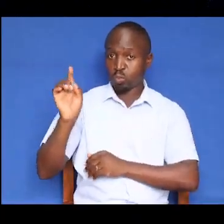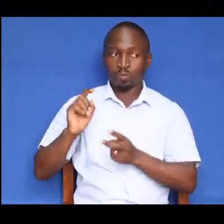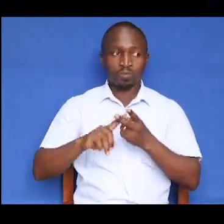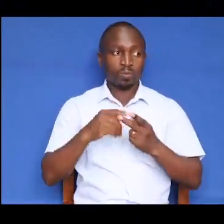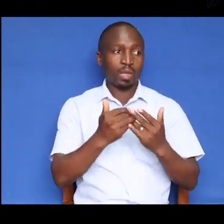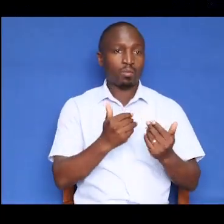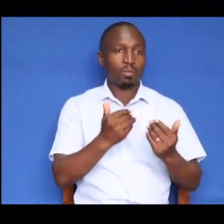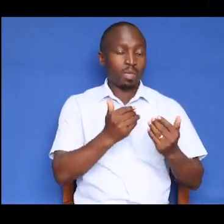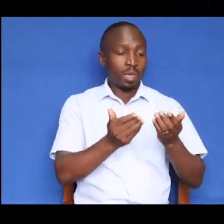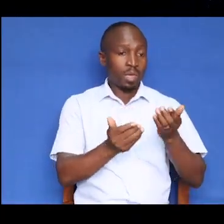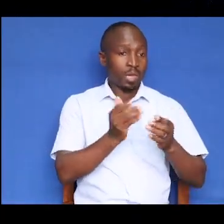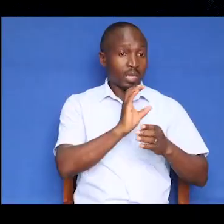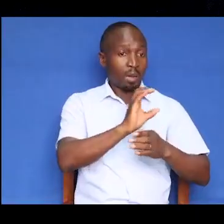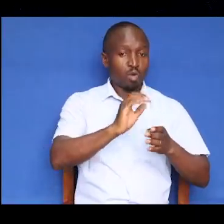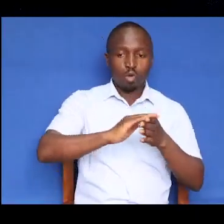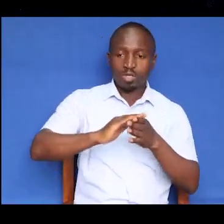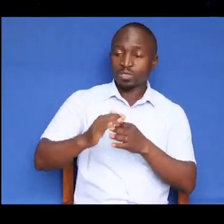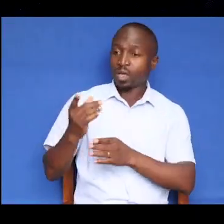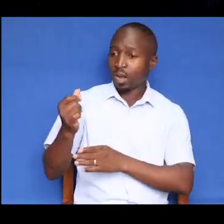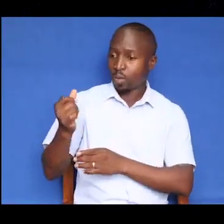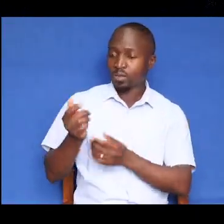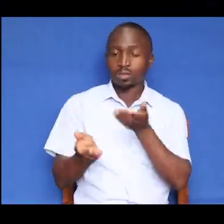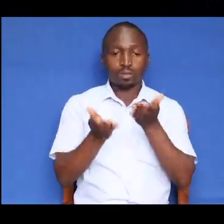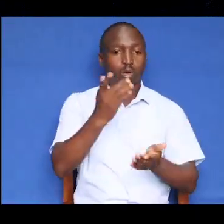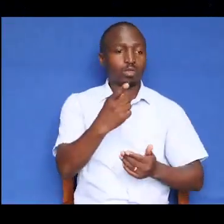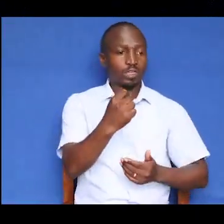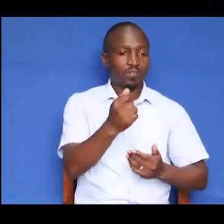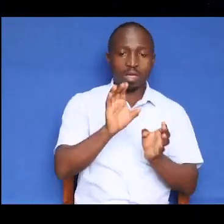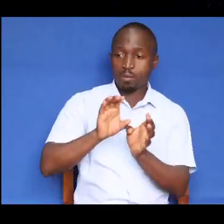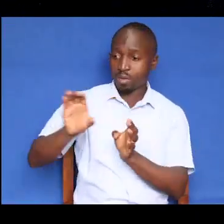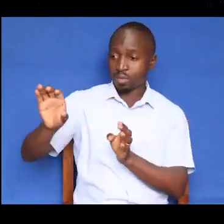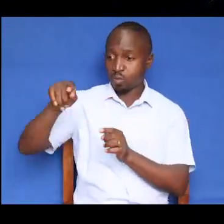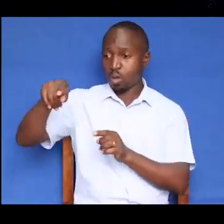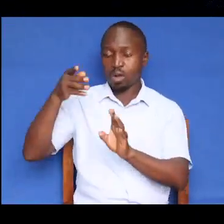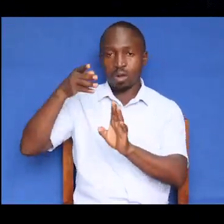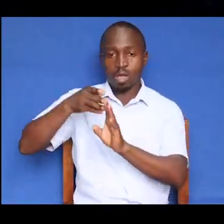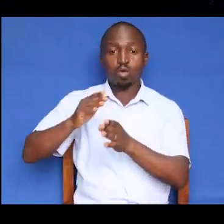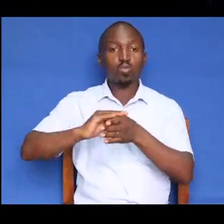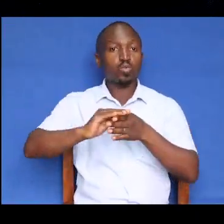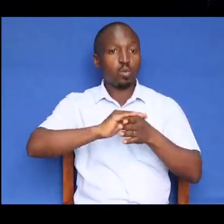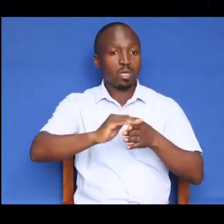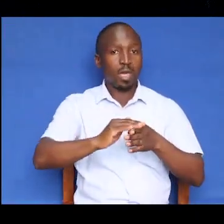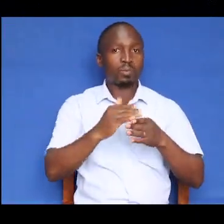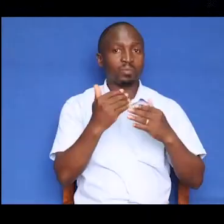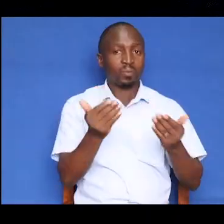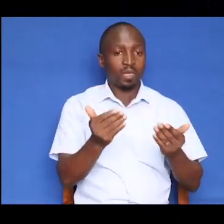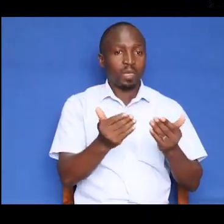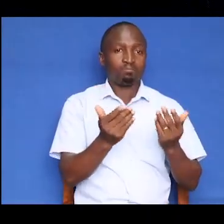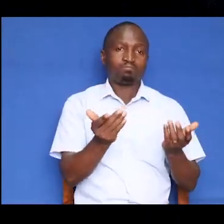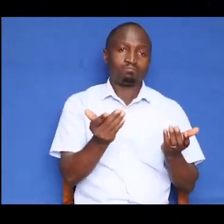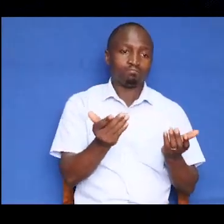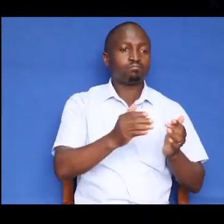is amount of fund set aside to make maintenance of capital